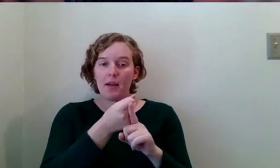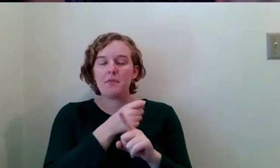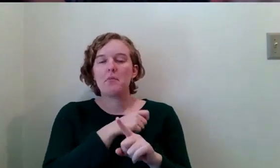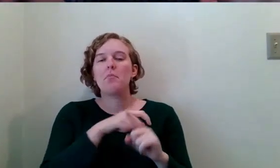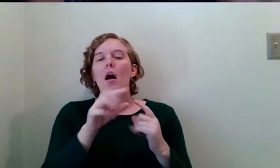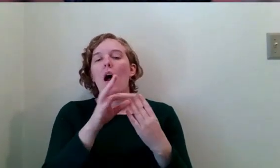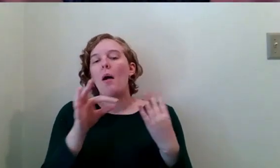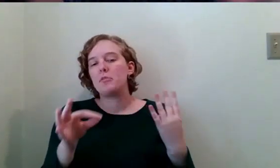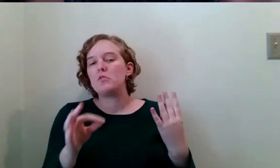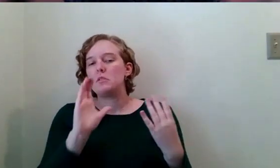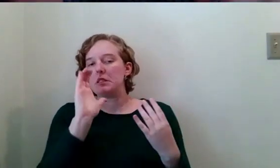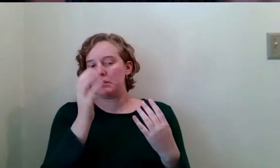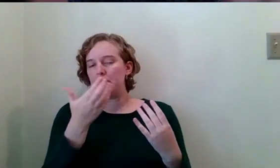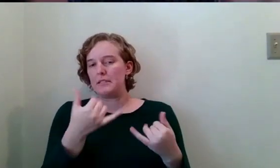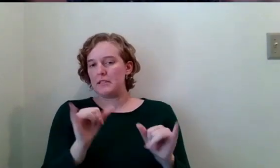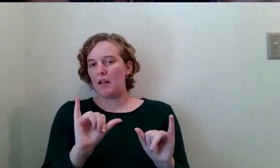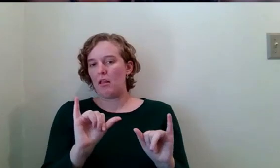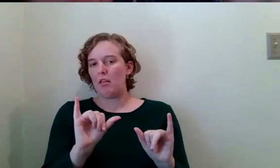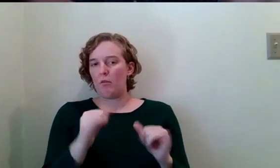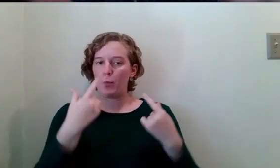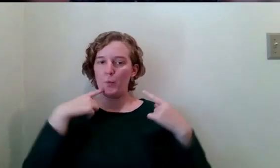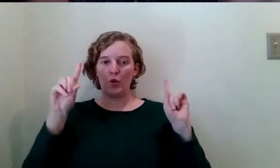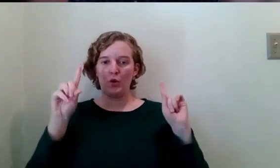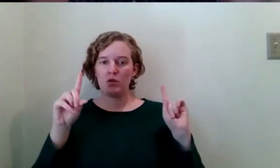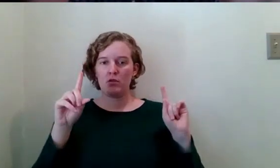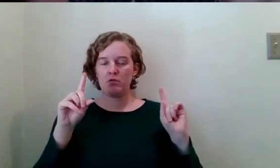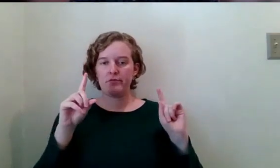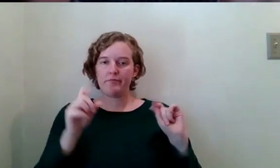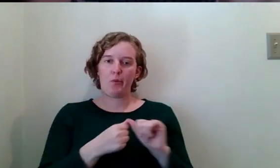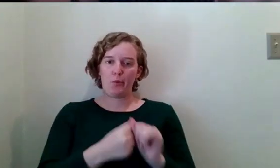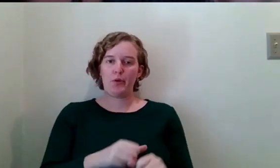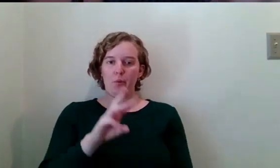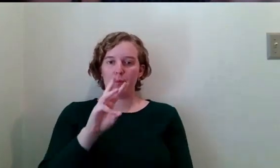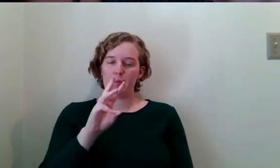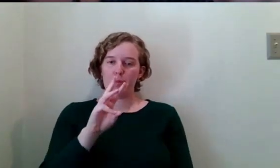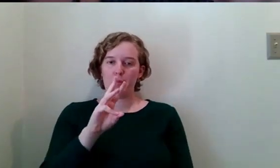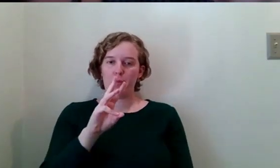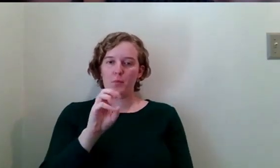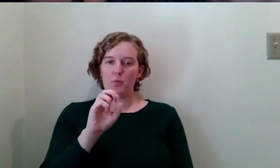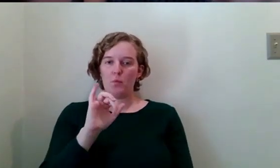optional, then it seems like it does still work, according to Weintraub, as far as I can tell.